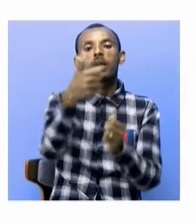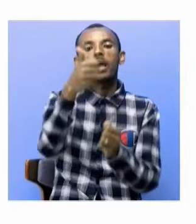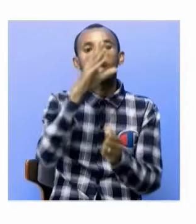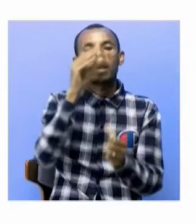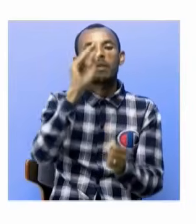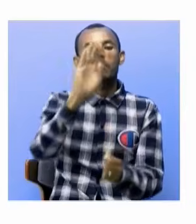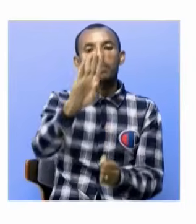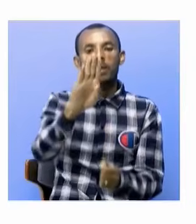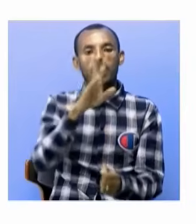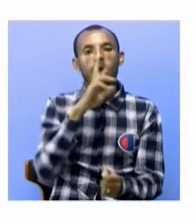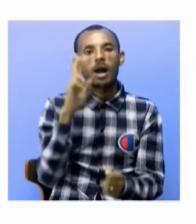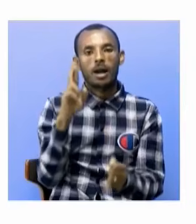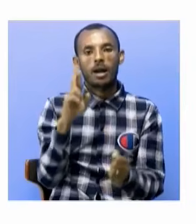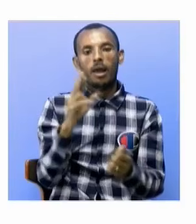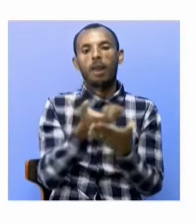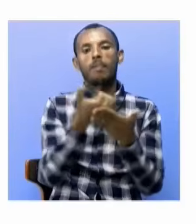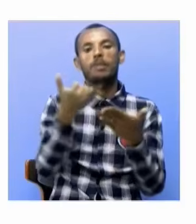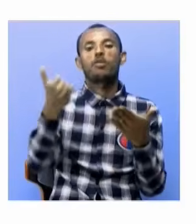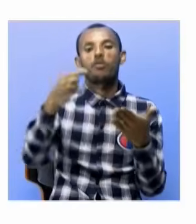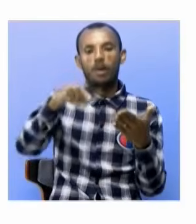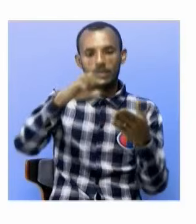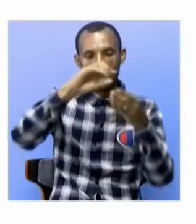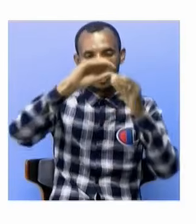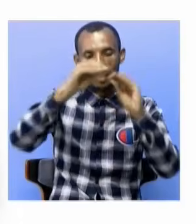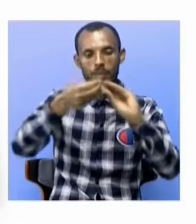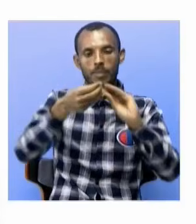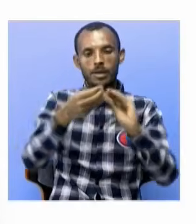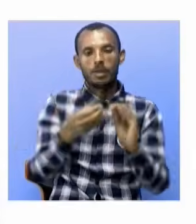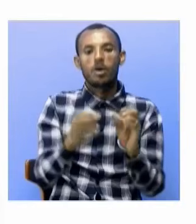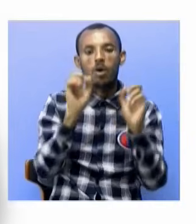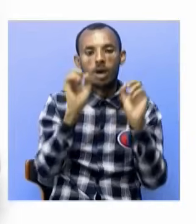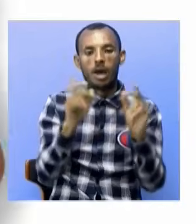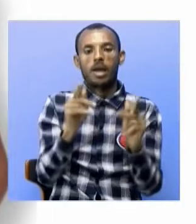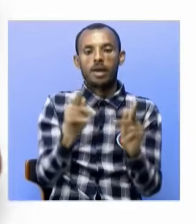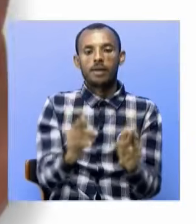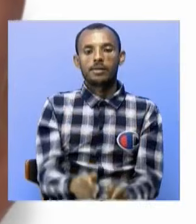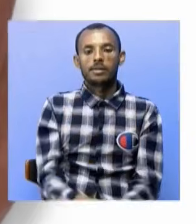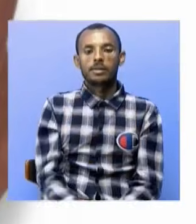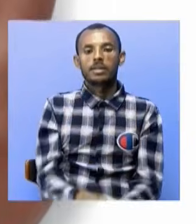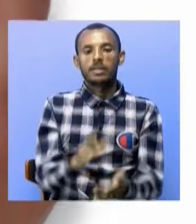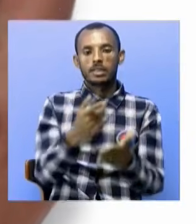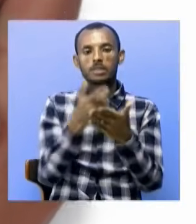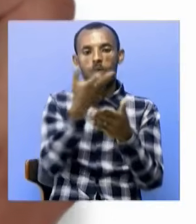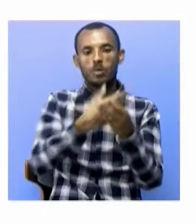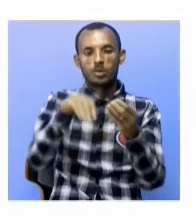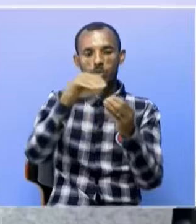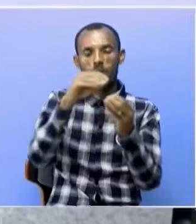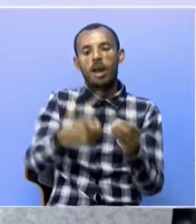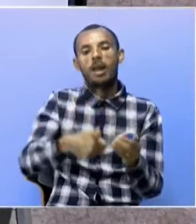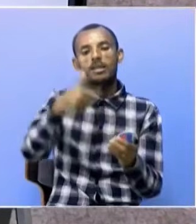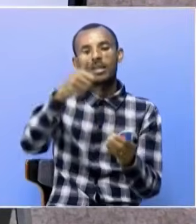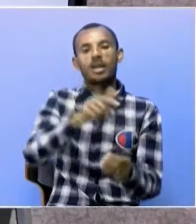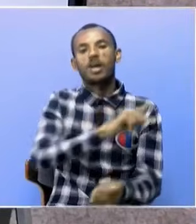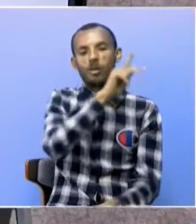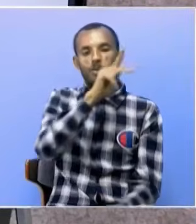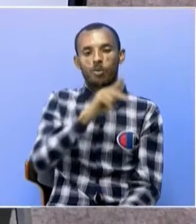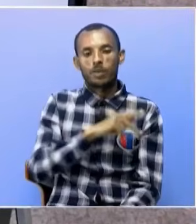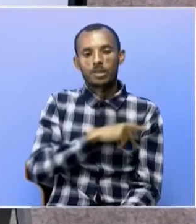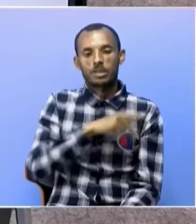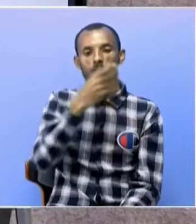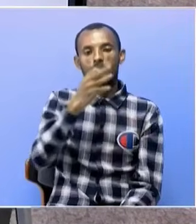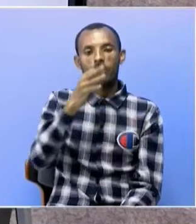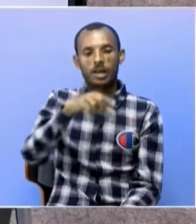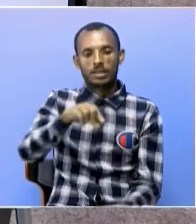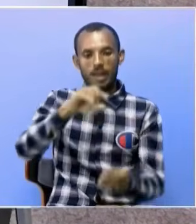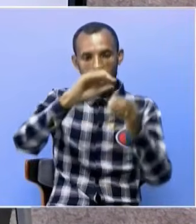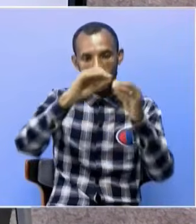are an element of rational number. Okay? This is also another properties of rational